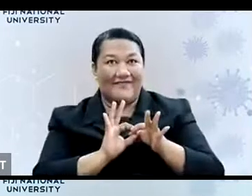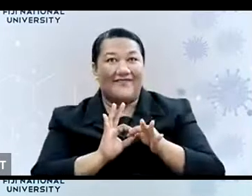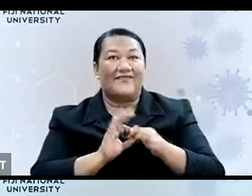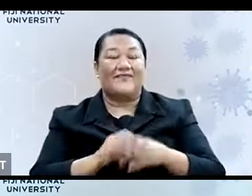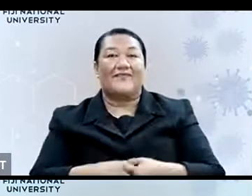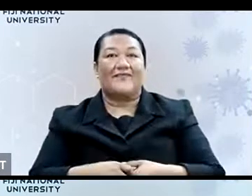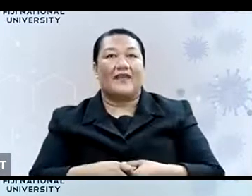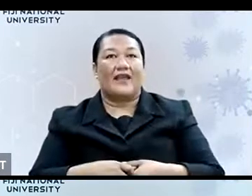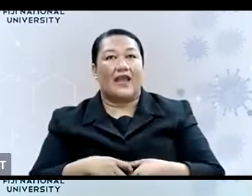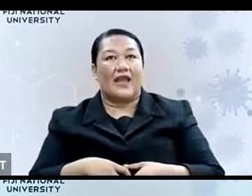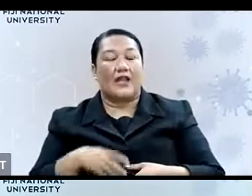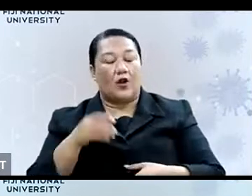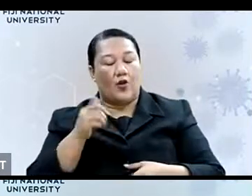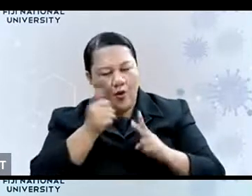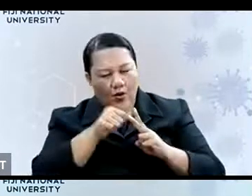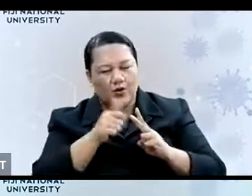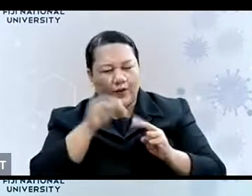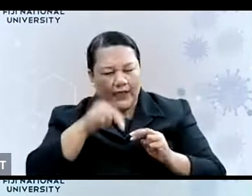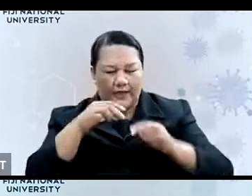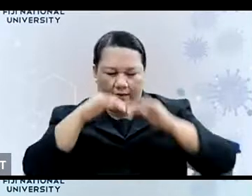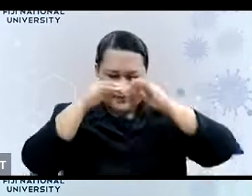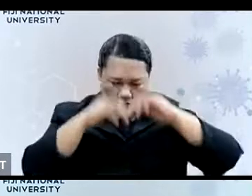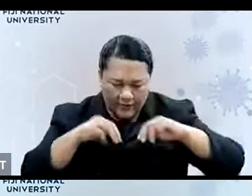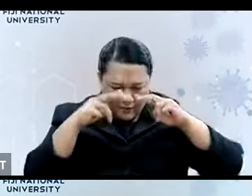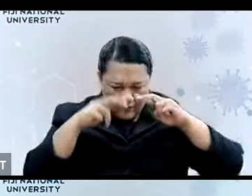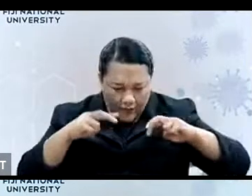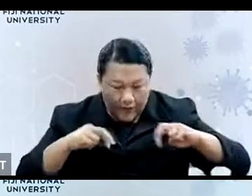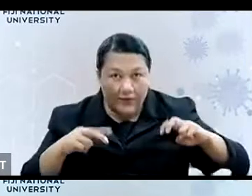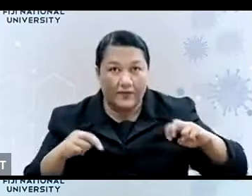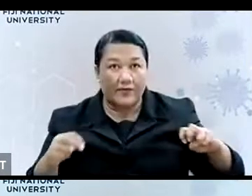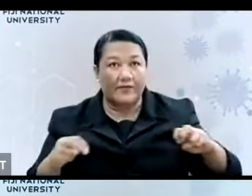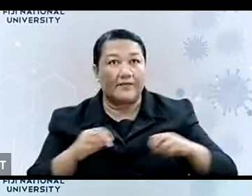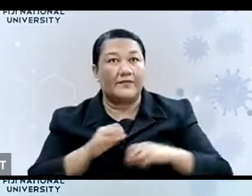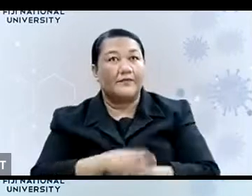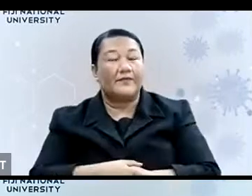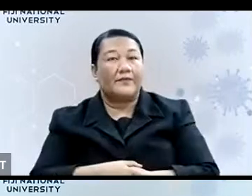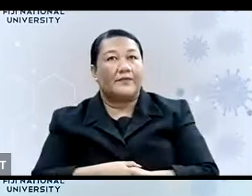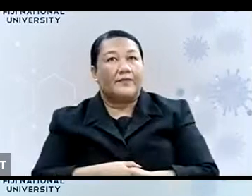And basically, they are also even